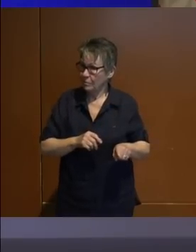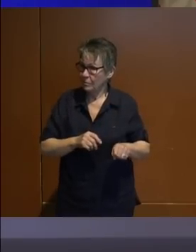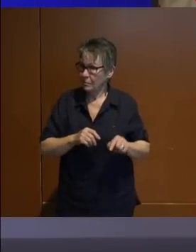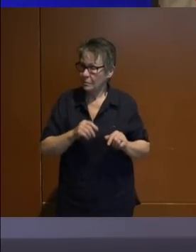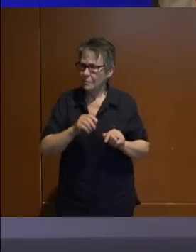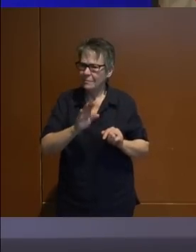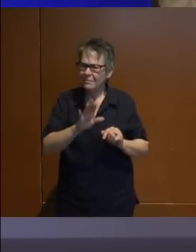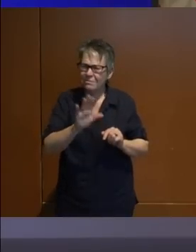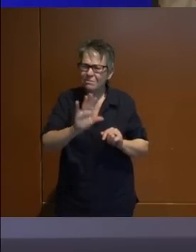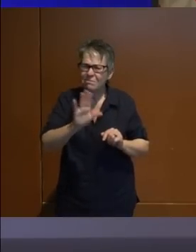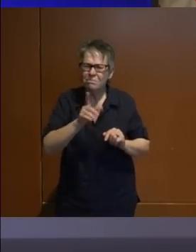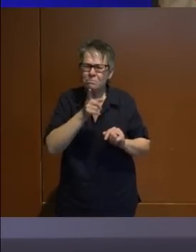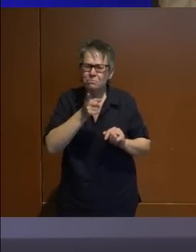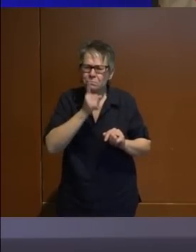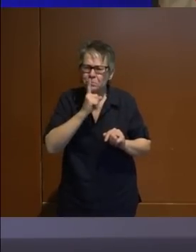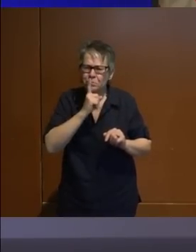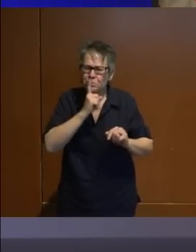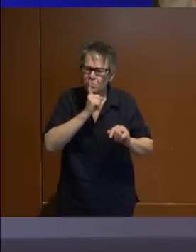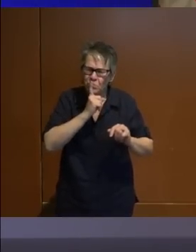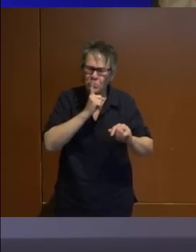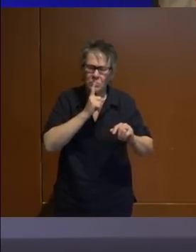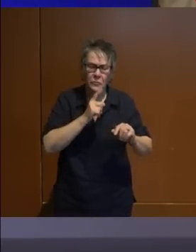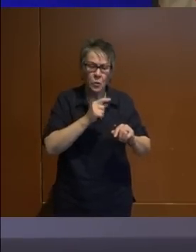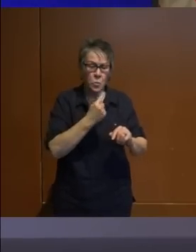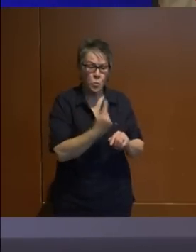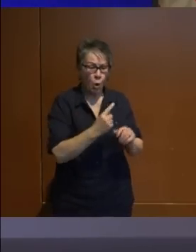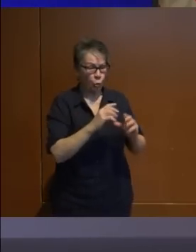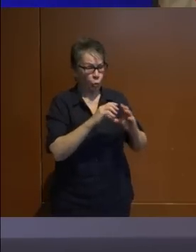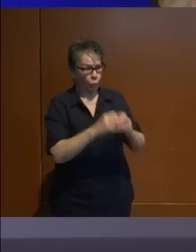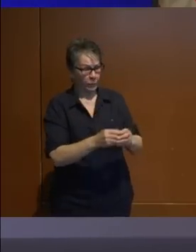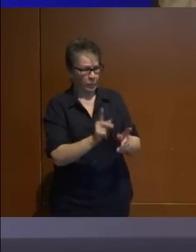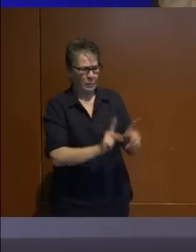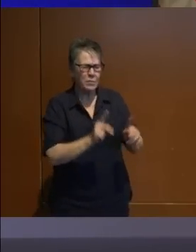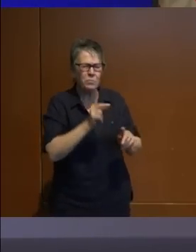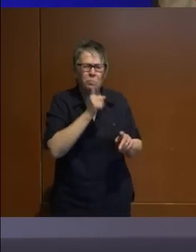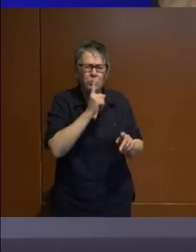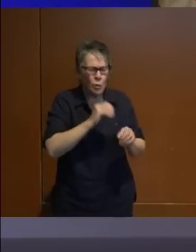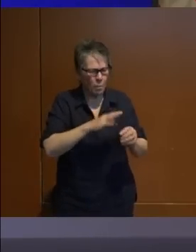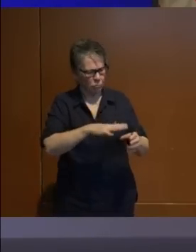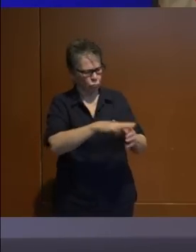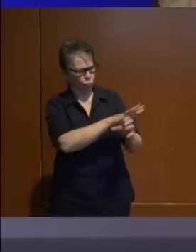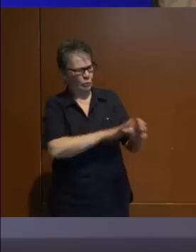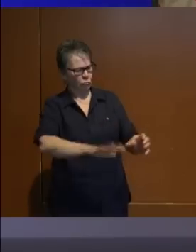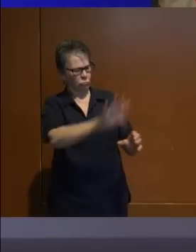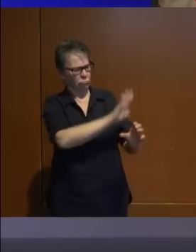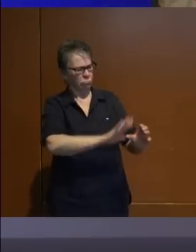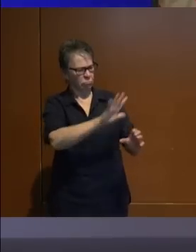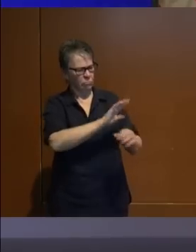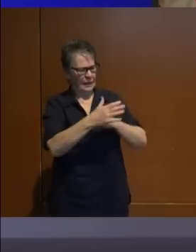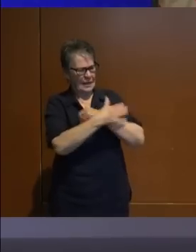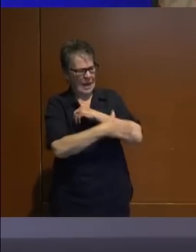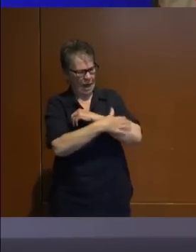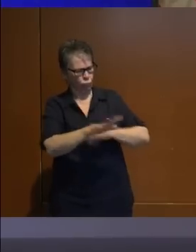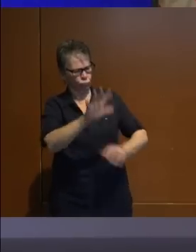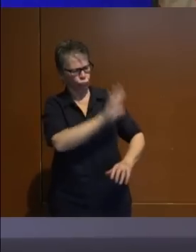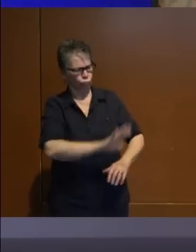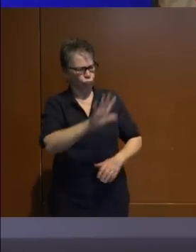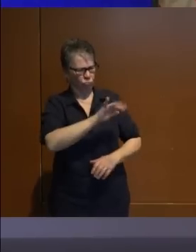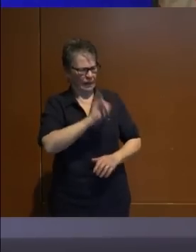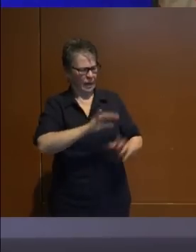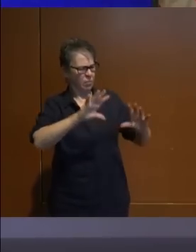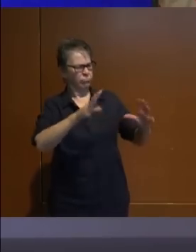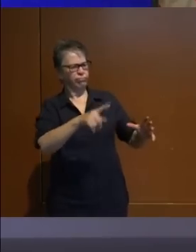much as it is regions in the state. You weren't referring to like communities of economic disparity or something like that? Okay.